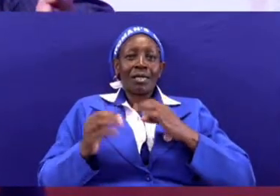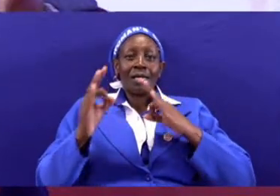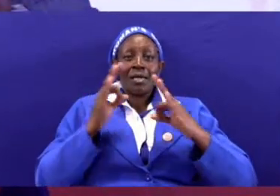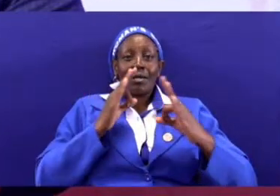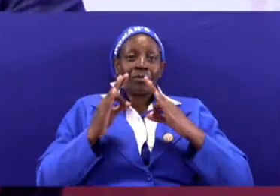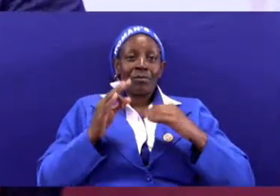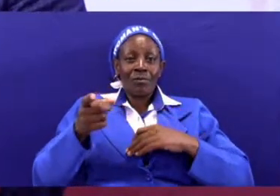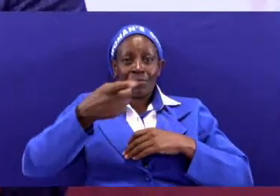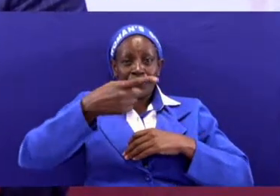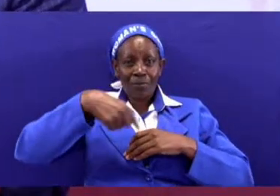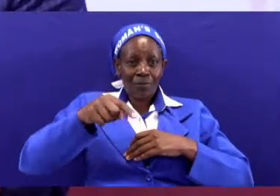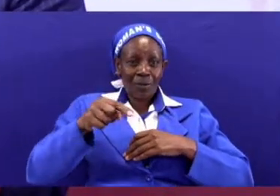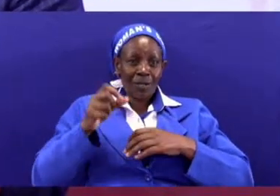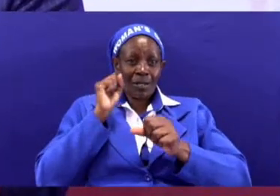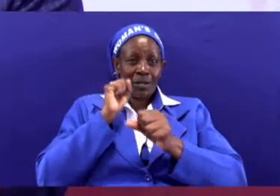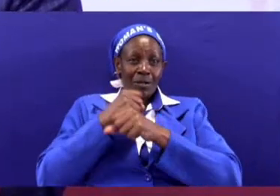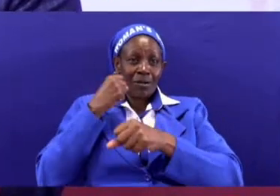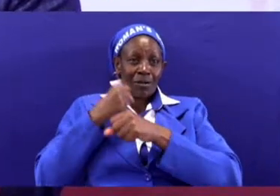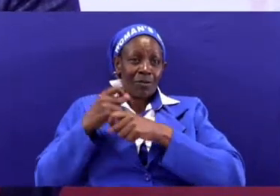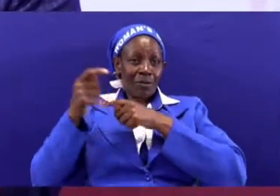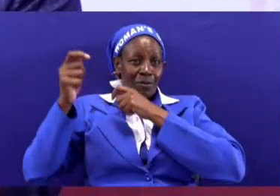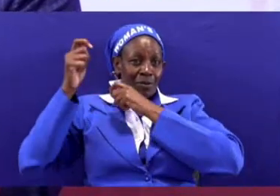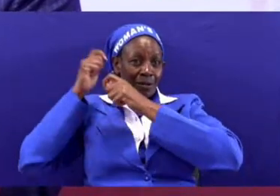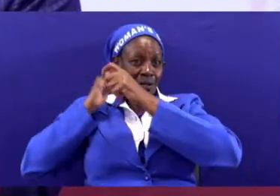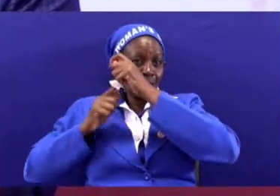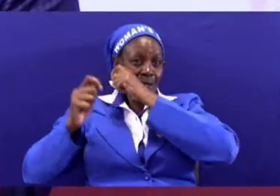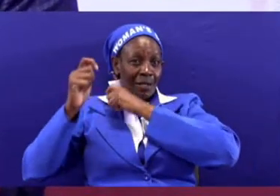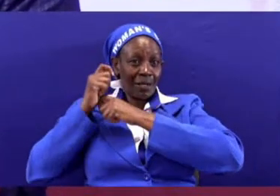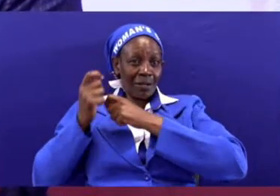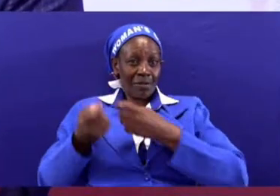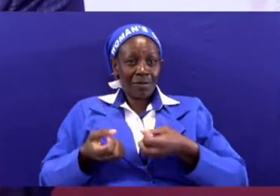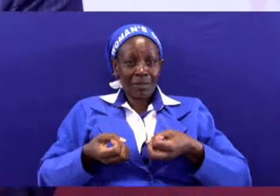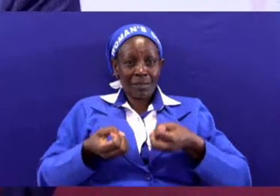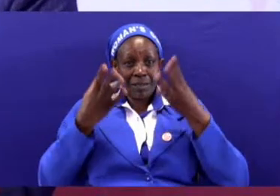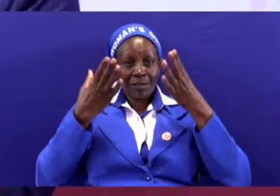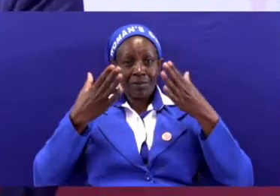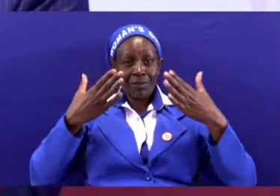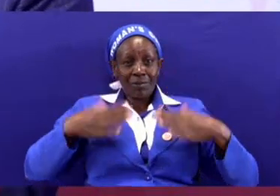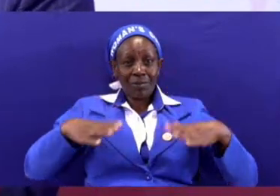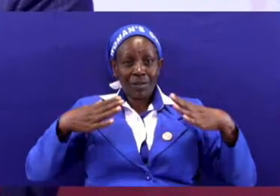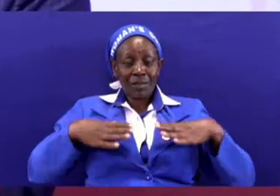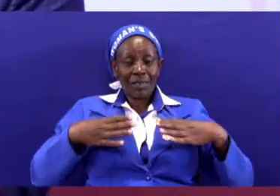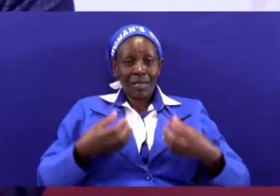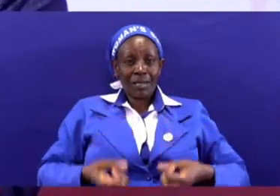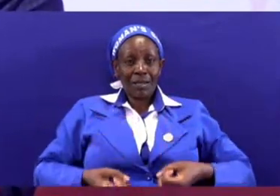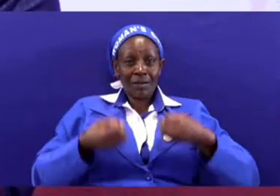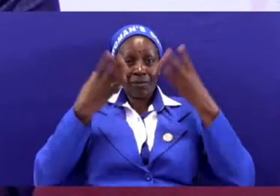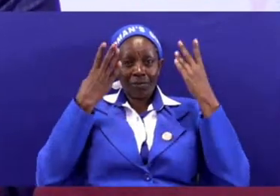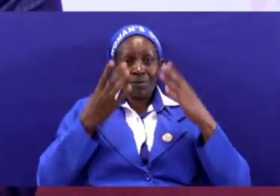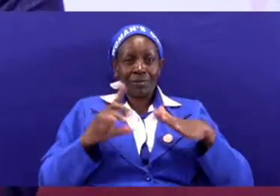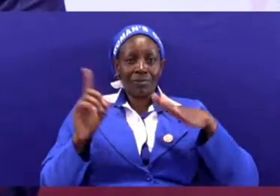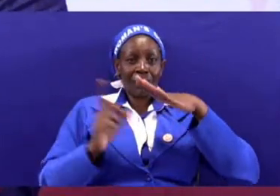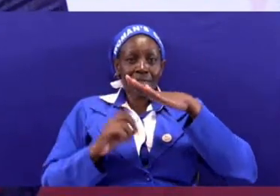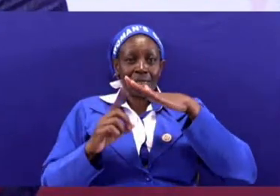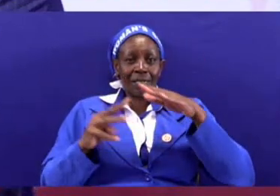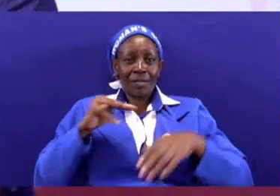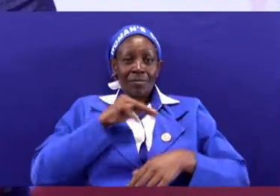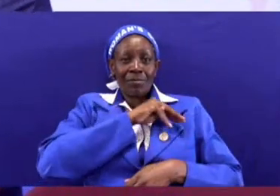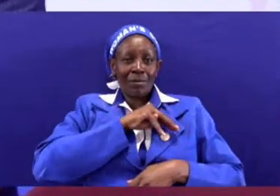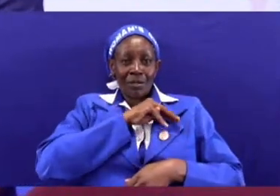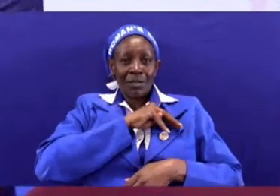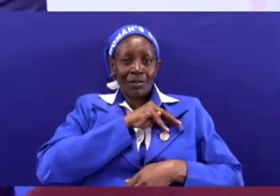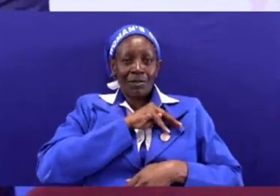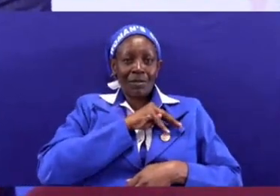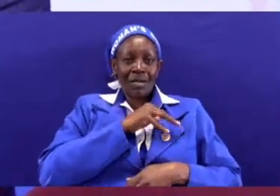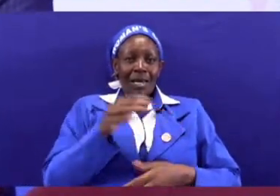sake, we sacrifice people, we may sacrifice ministry, we may sacrifice mission. Again, if we are